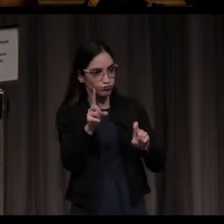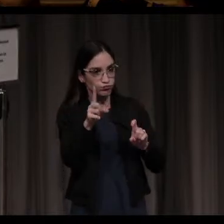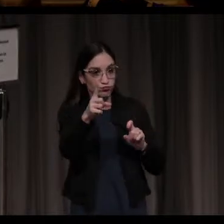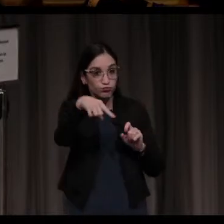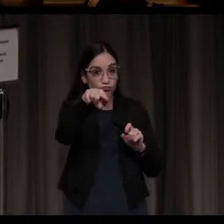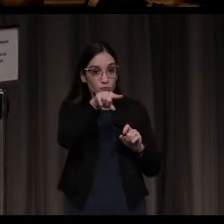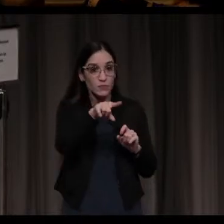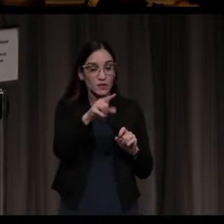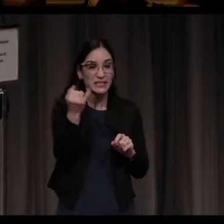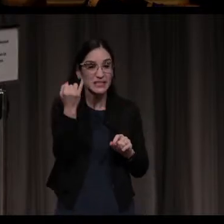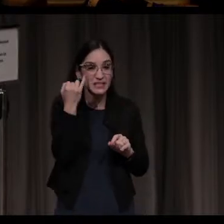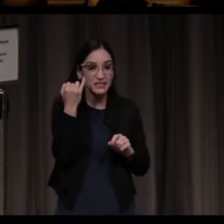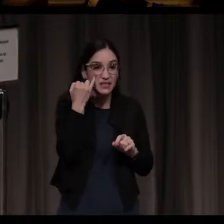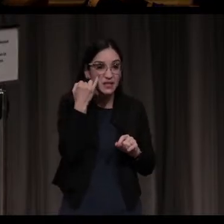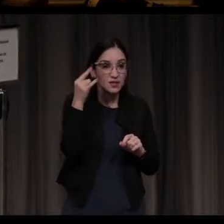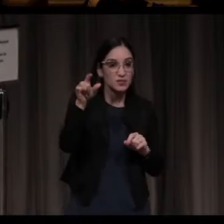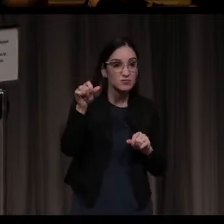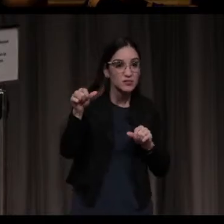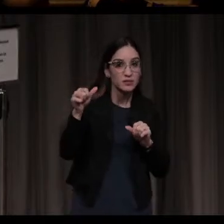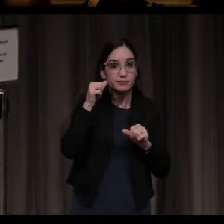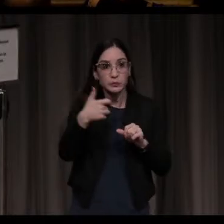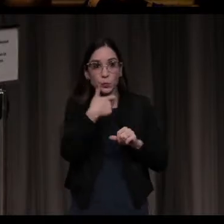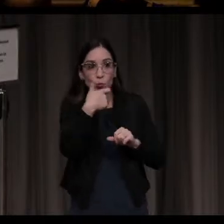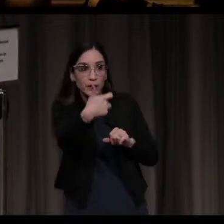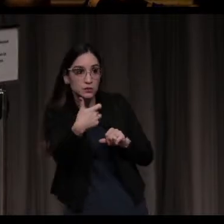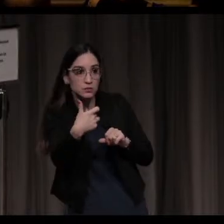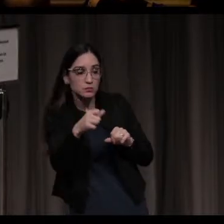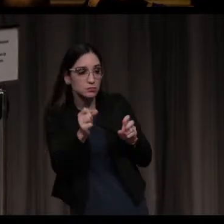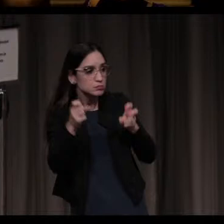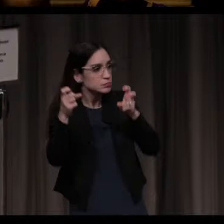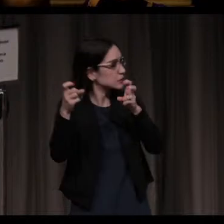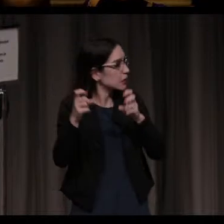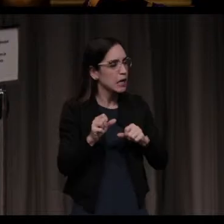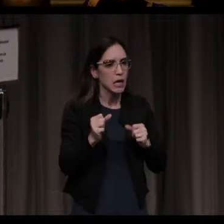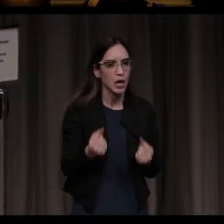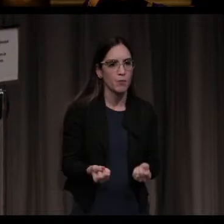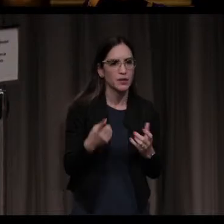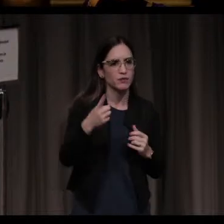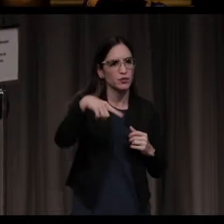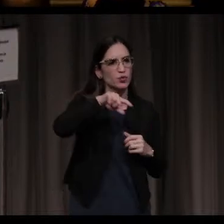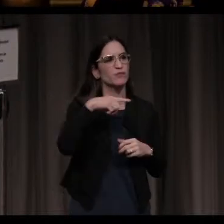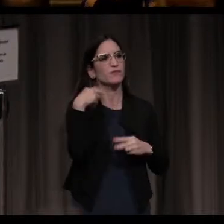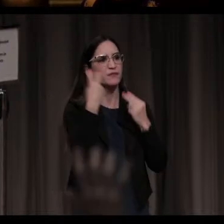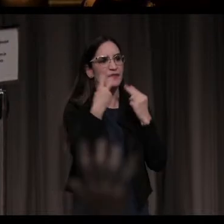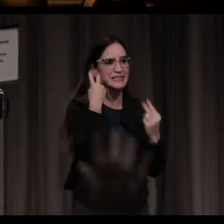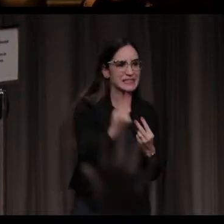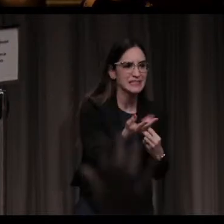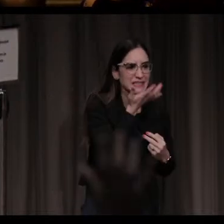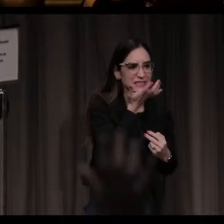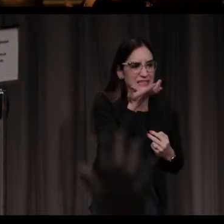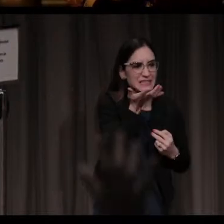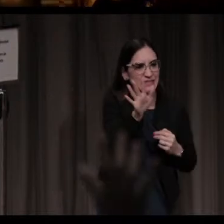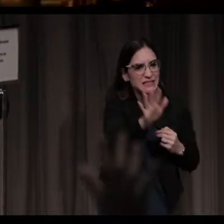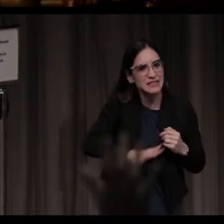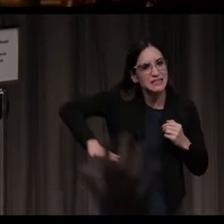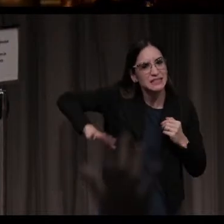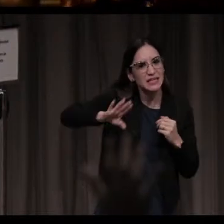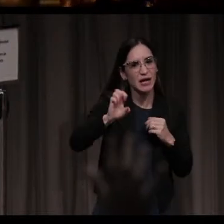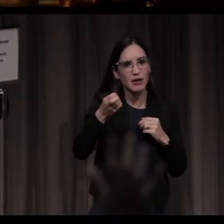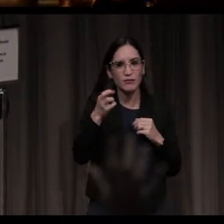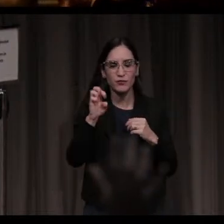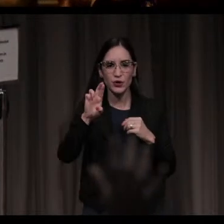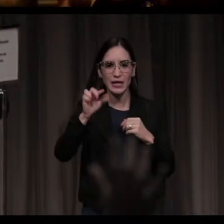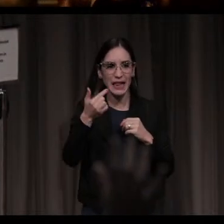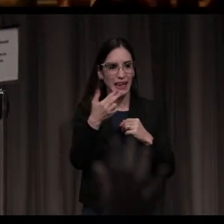maybe you might want to put it in your comments, but how many of you have actually been to the Everglades? Great. We